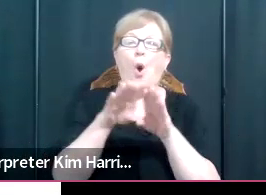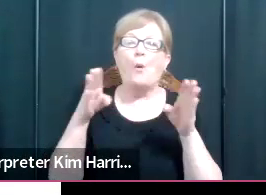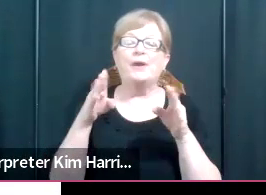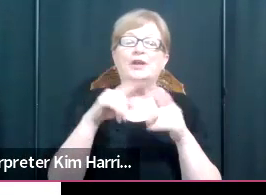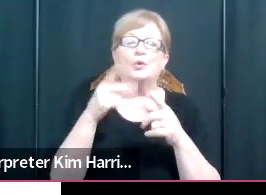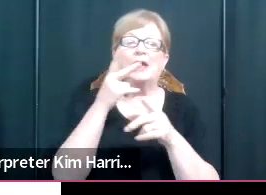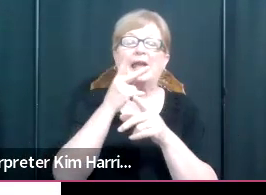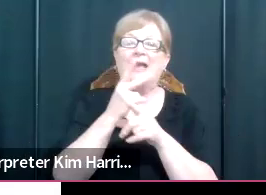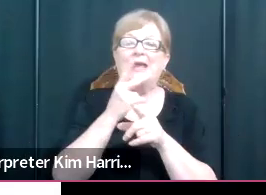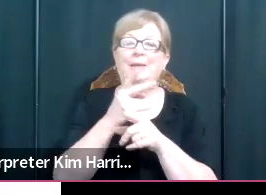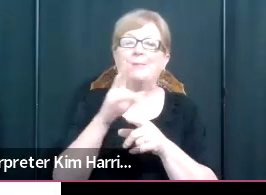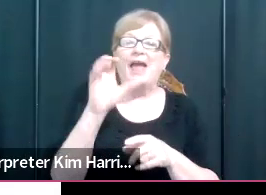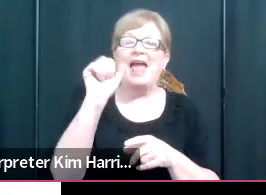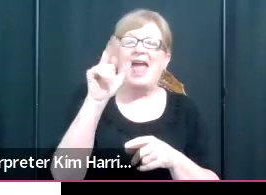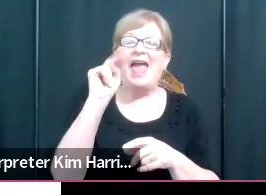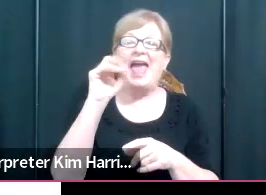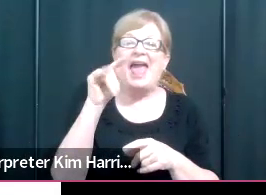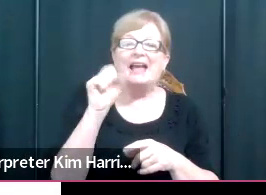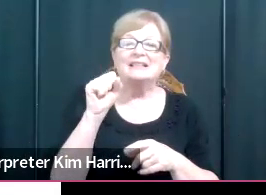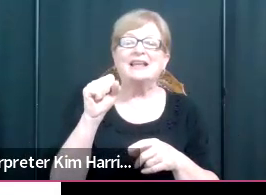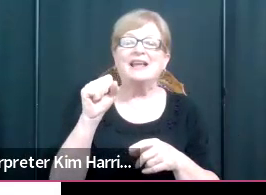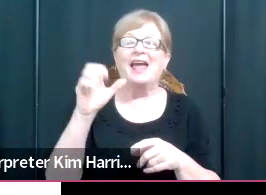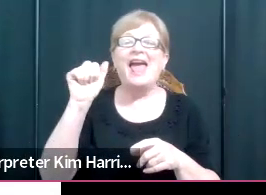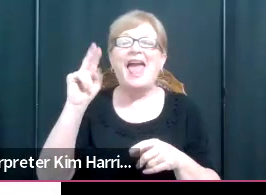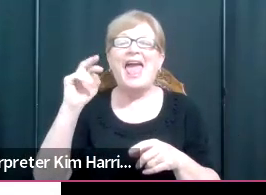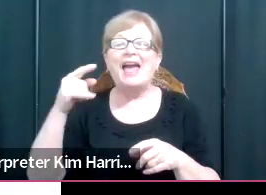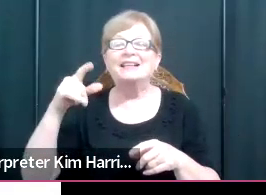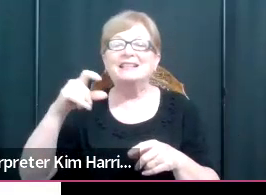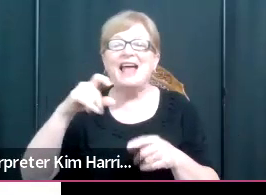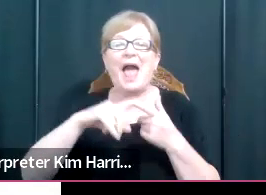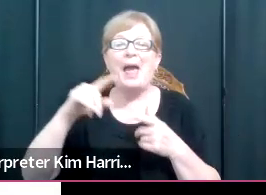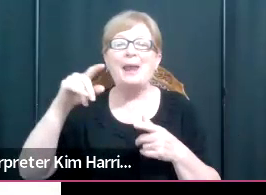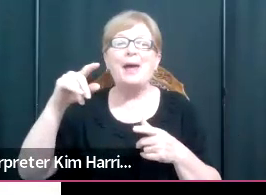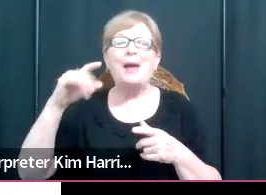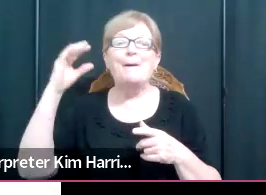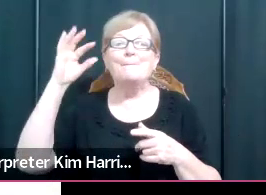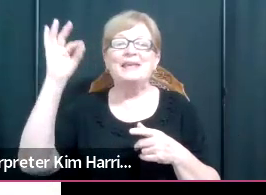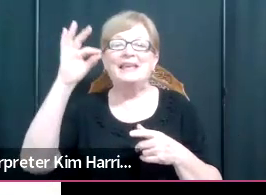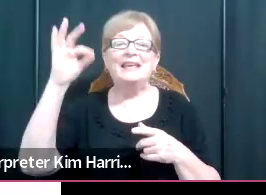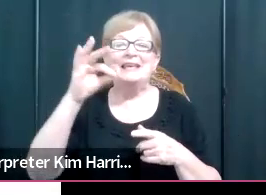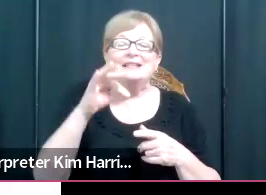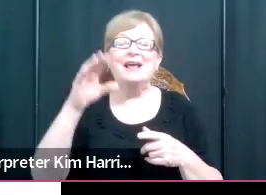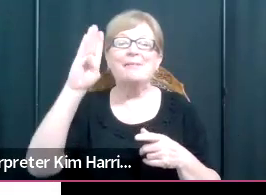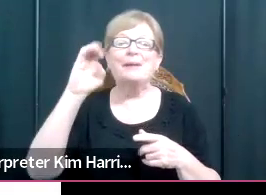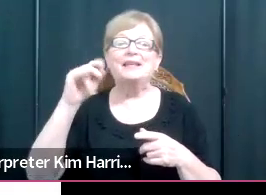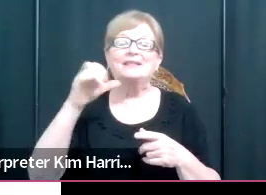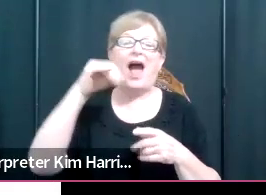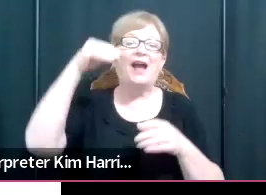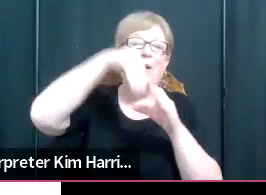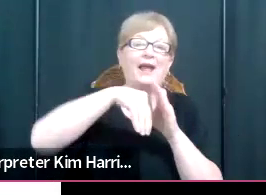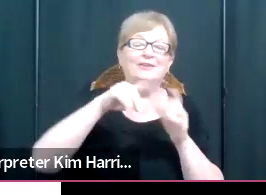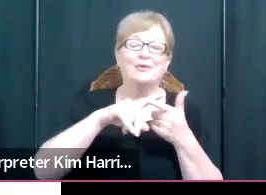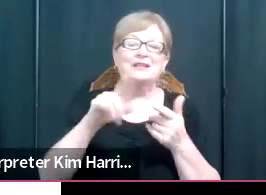keep ants and bees at the party if you're sitting outside out of getting inside of your can. So that's kind of a nice